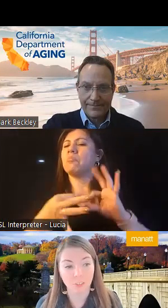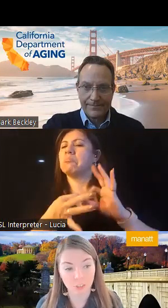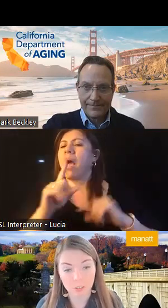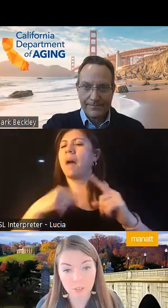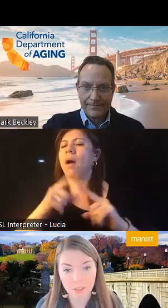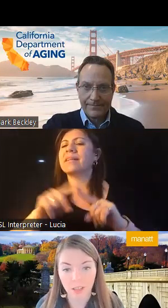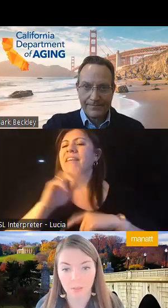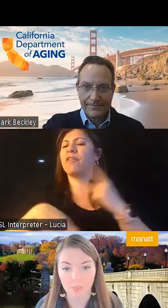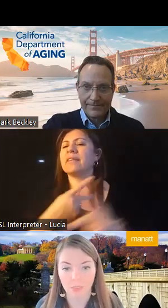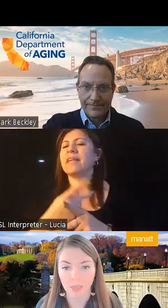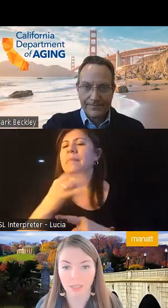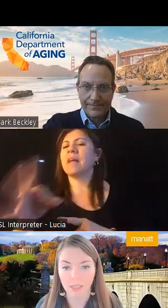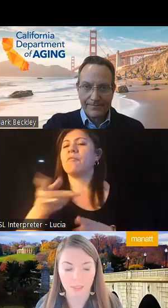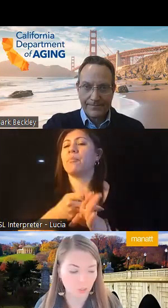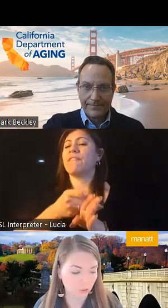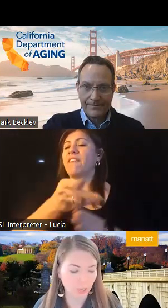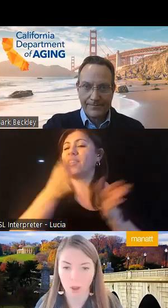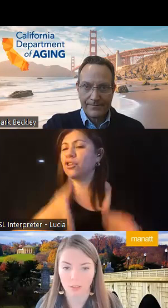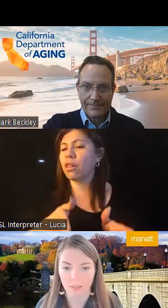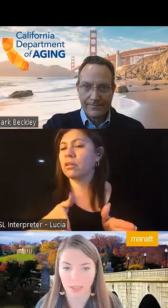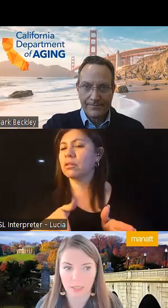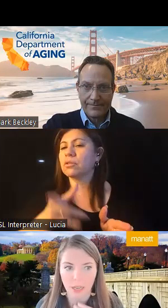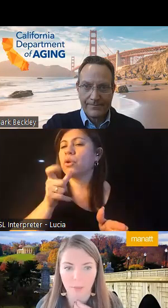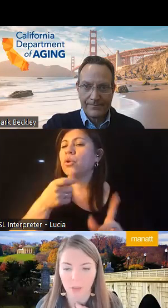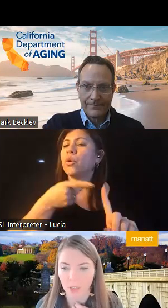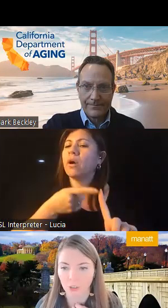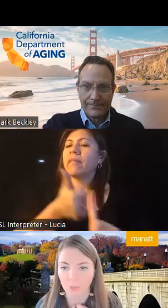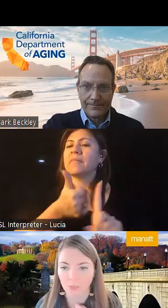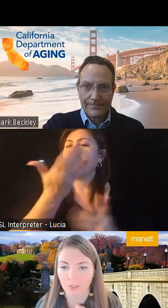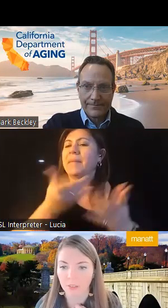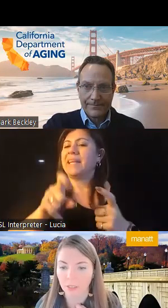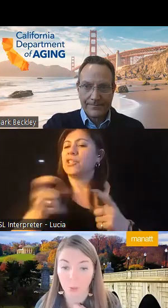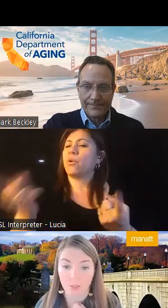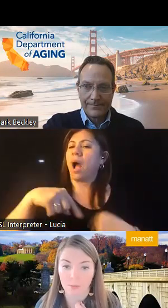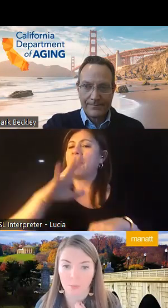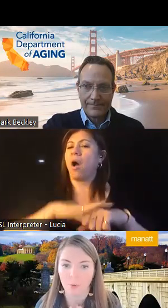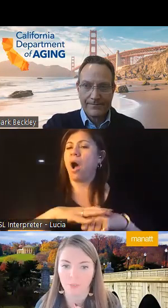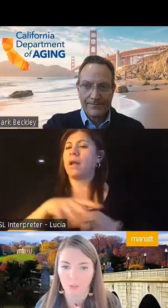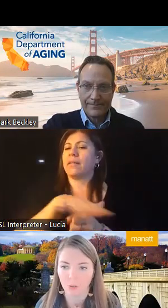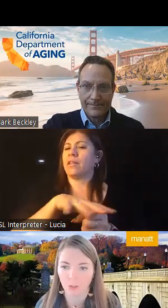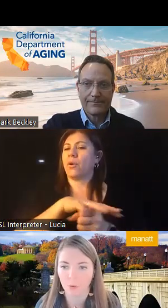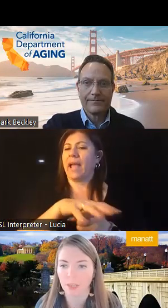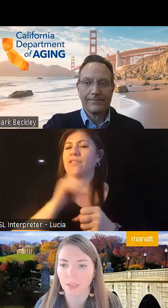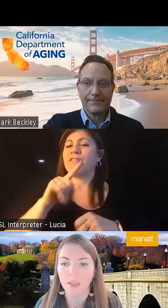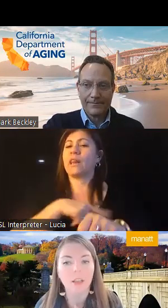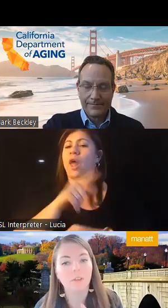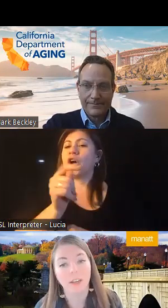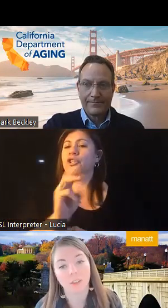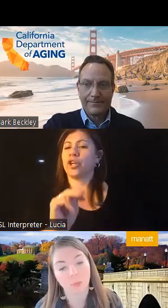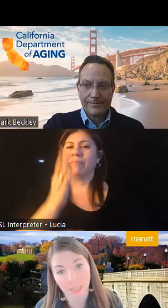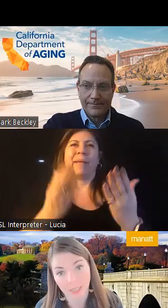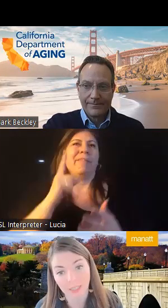of professionals that may need to come on site of a long-term care facility. For example, a professional who's